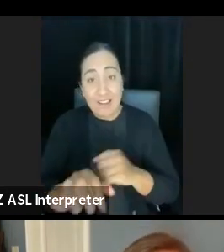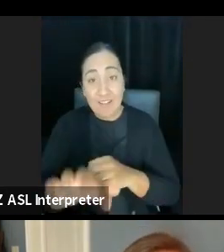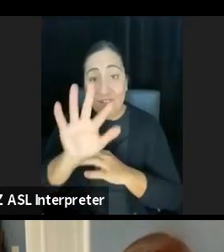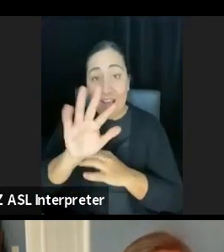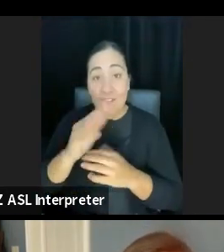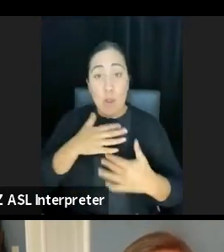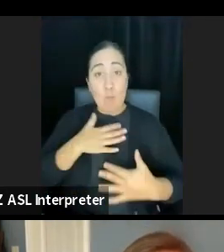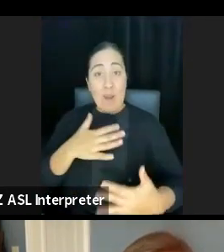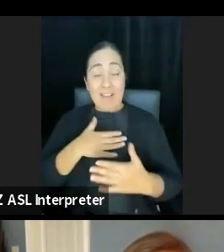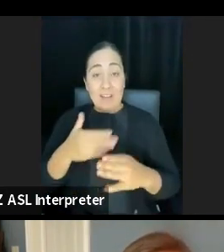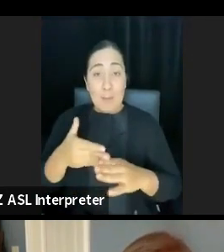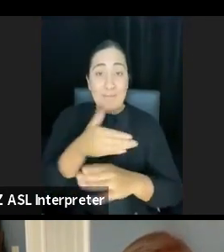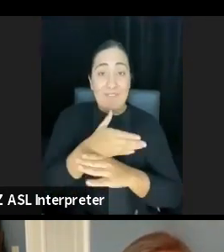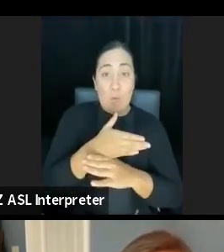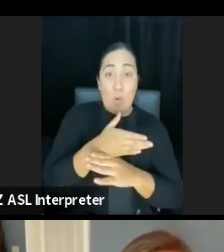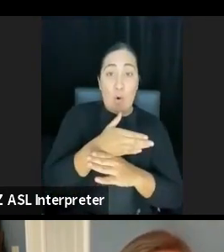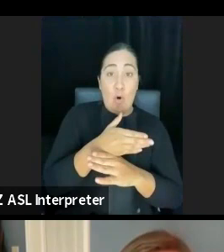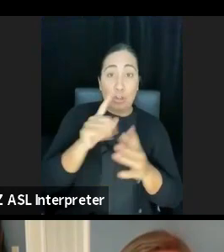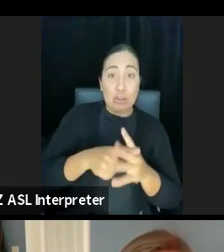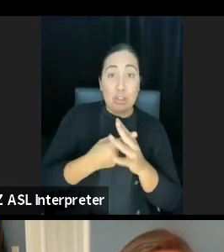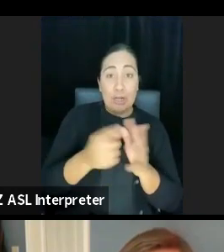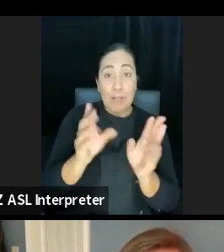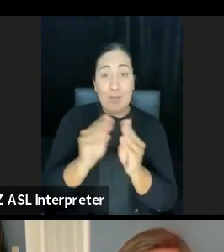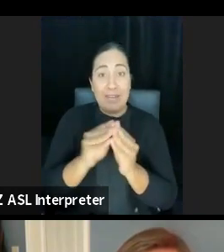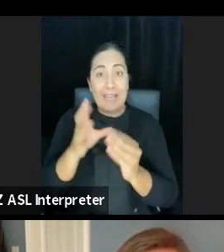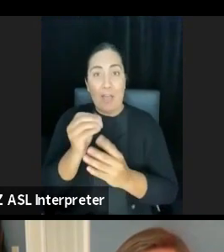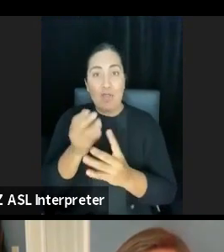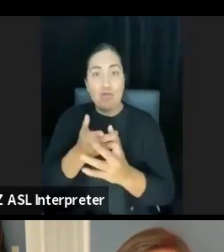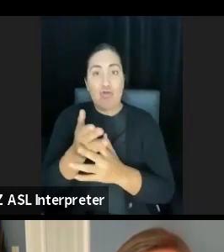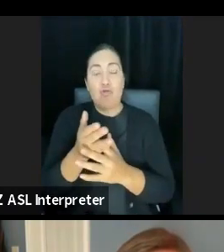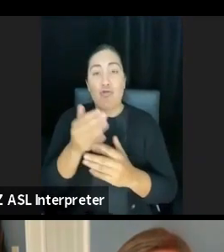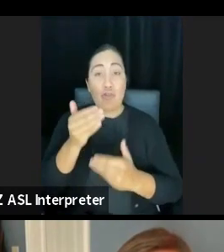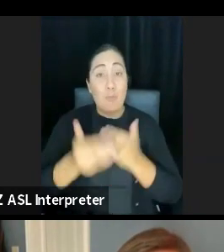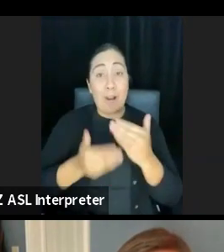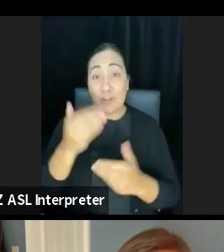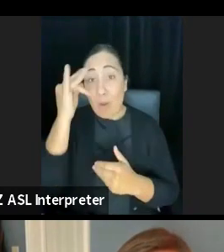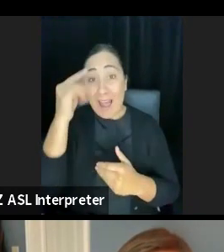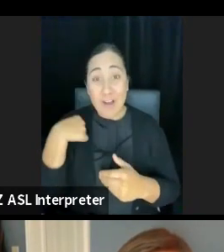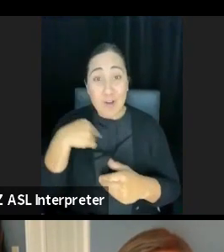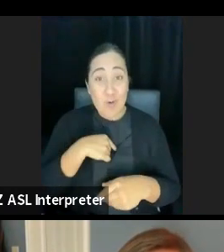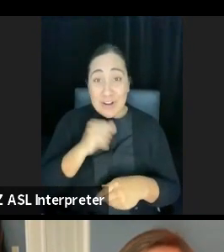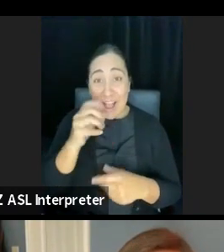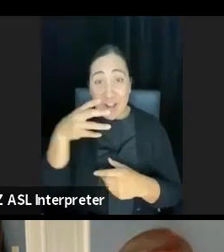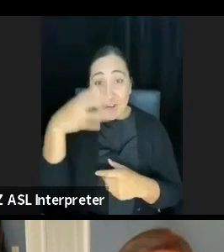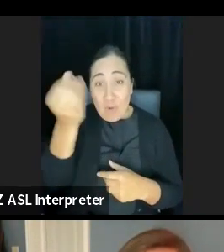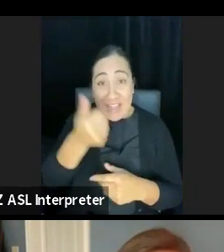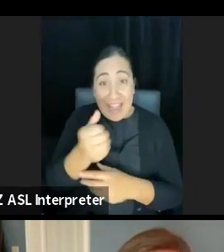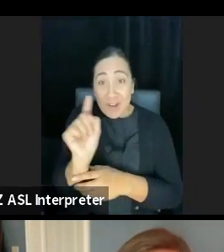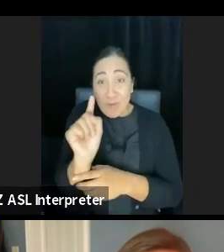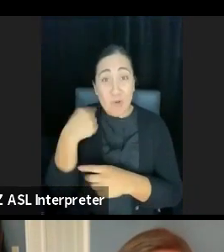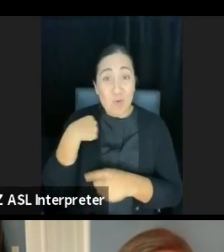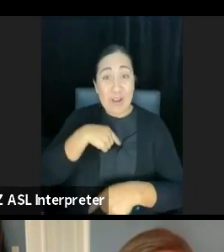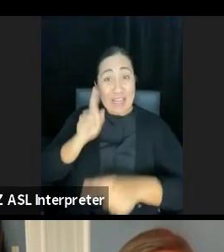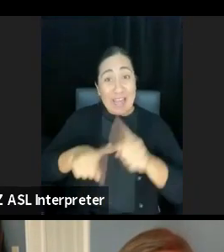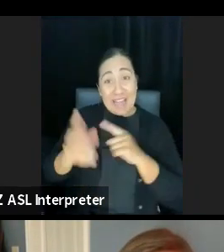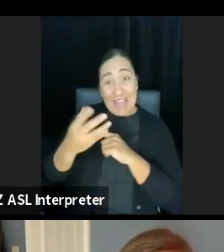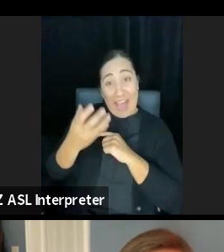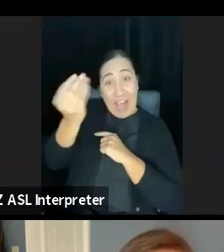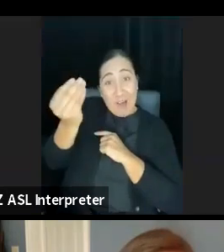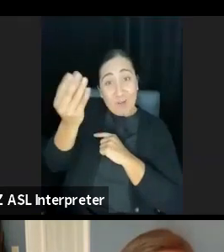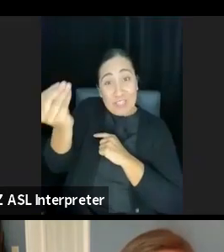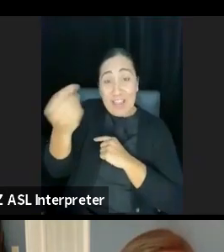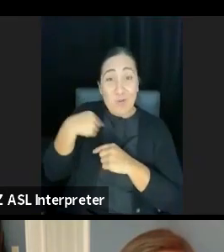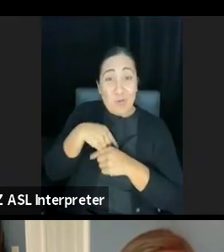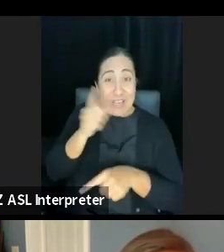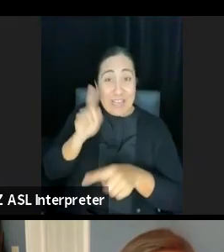starting meetings and throughout the process, because we ain't going anywhere. We cannot go outside right now. We can't do things. So, you know, take the time